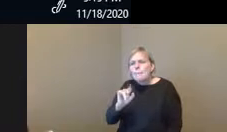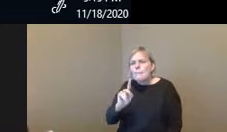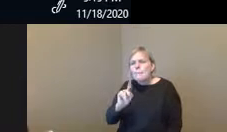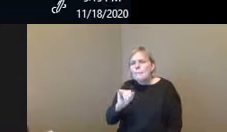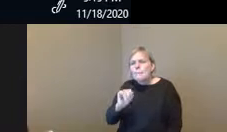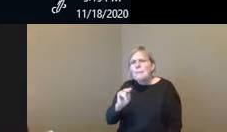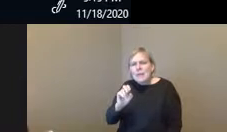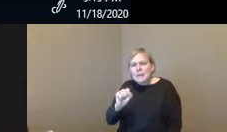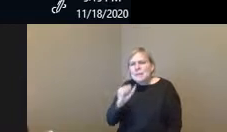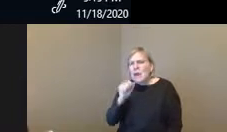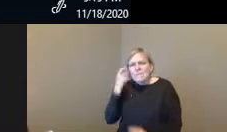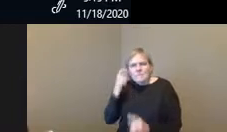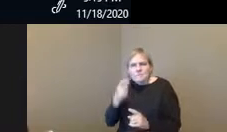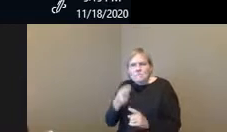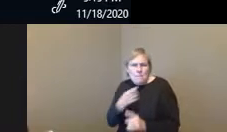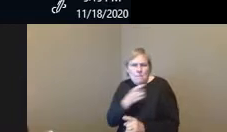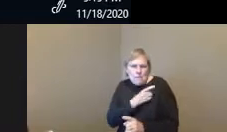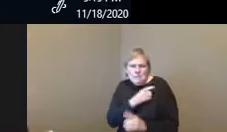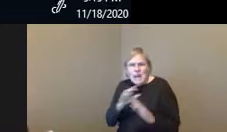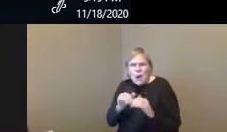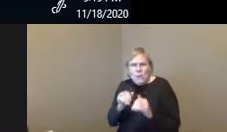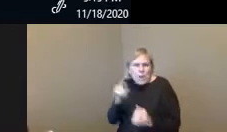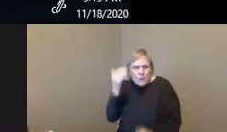not from in Minneapolis somewhere?